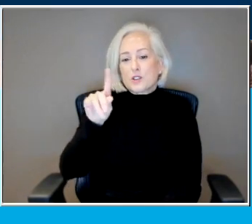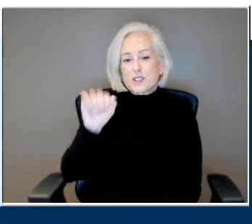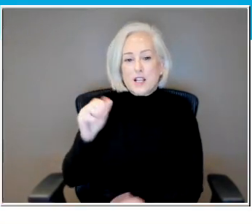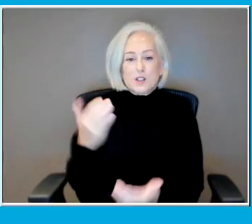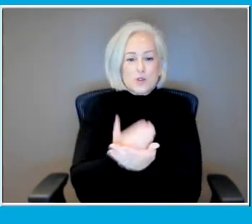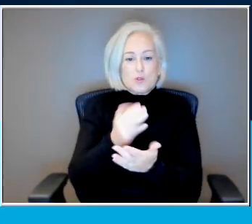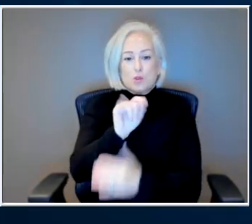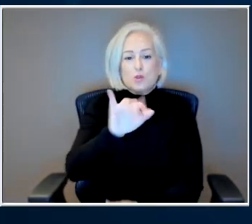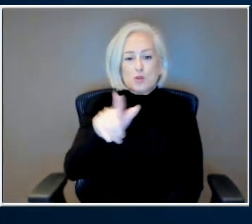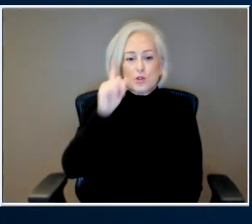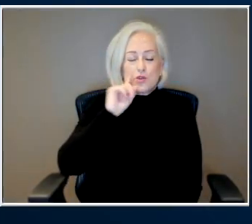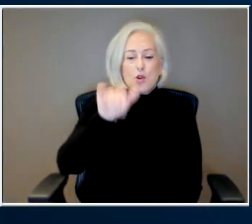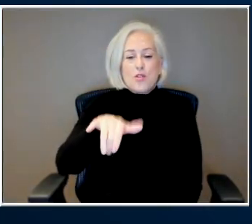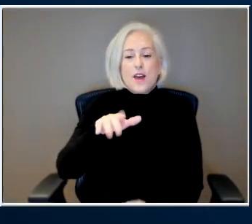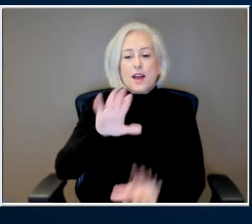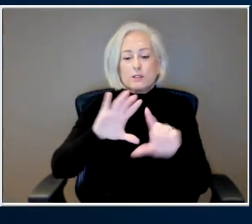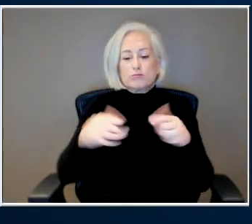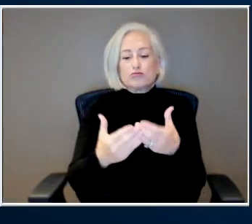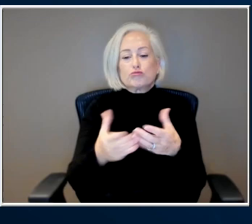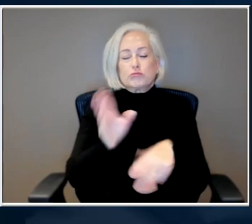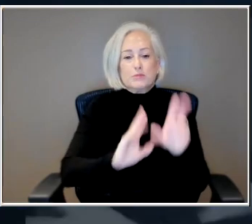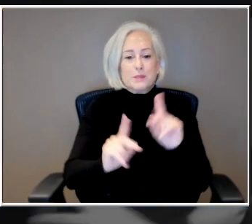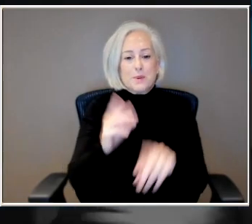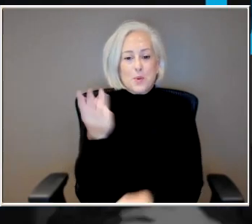this population. Wednesday at 8.